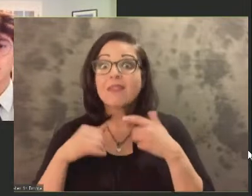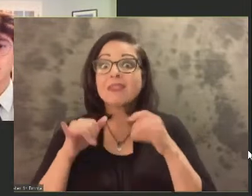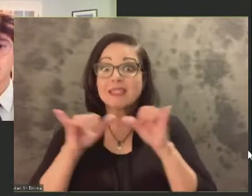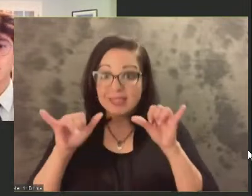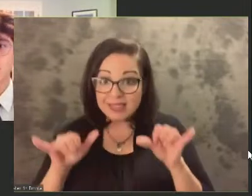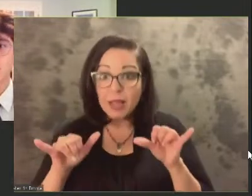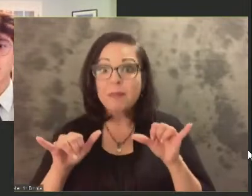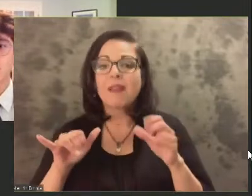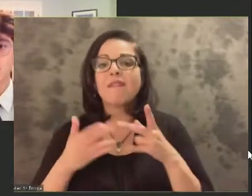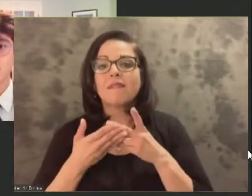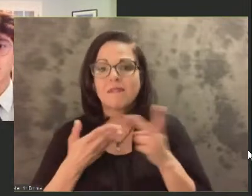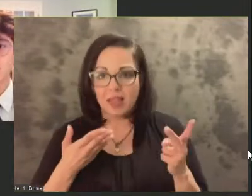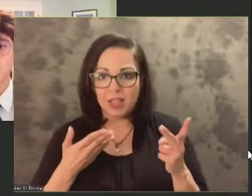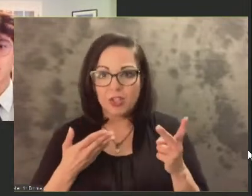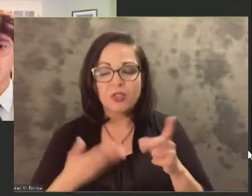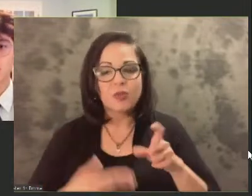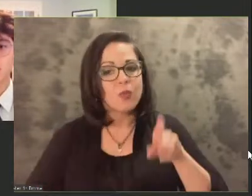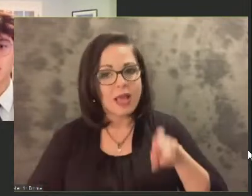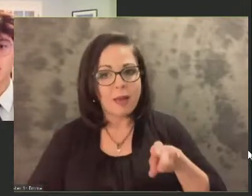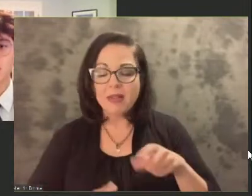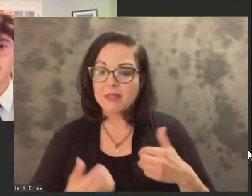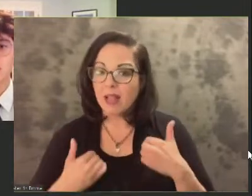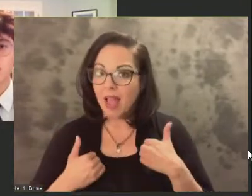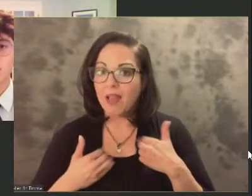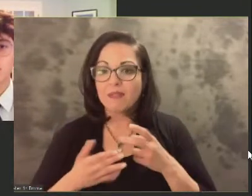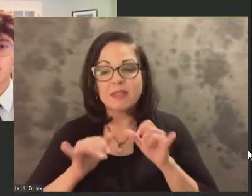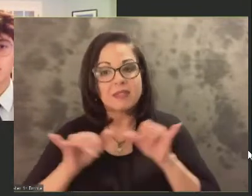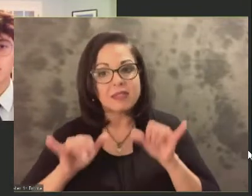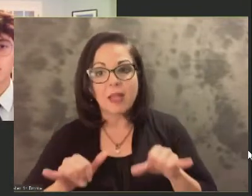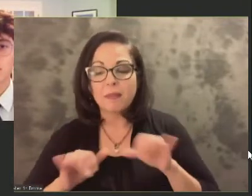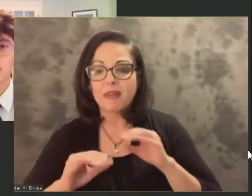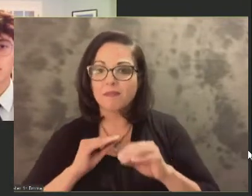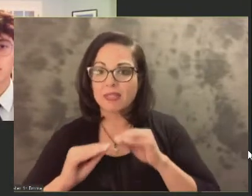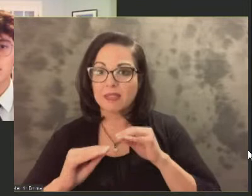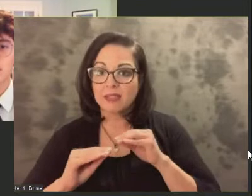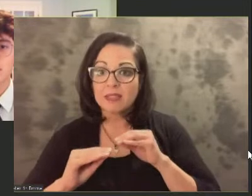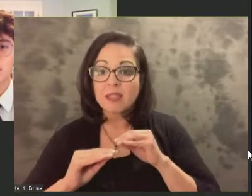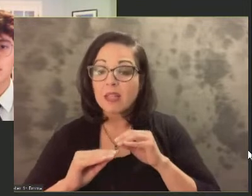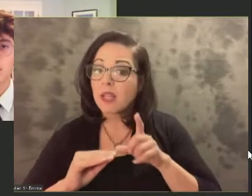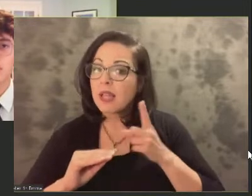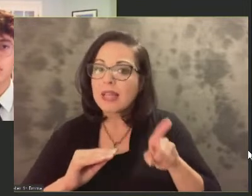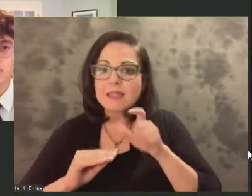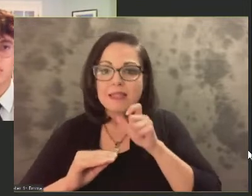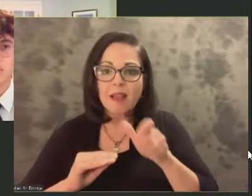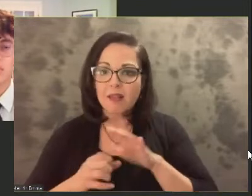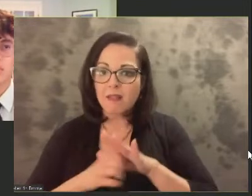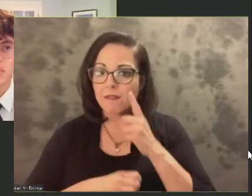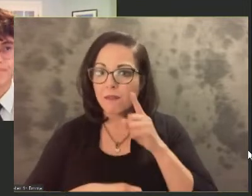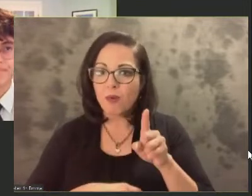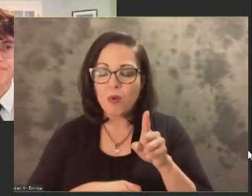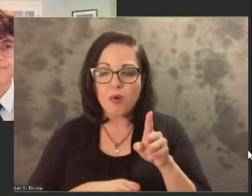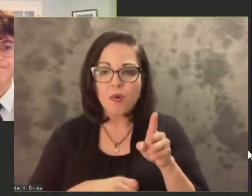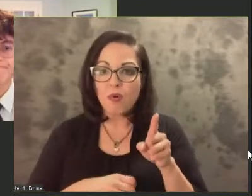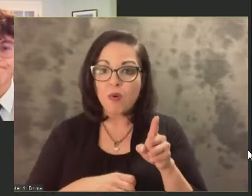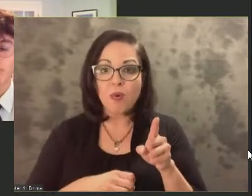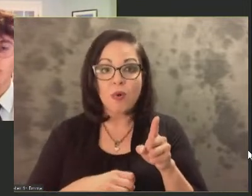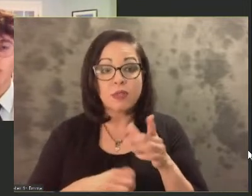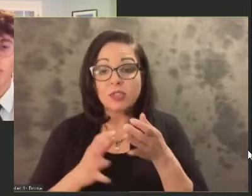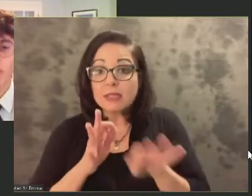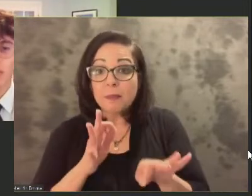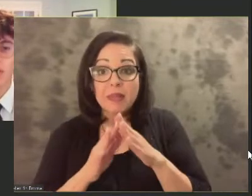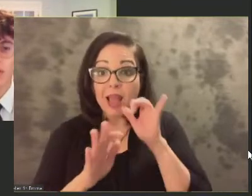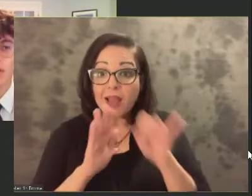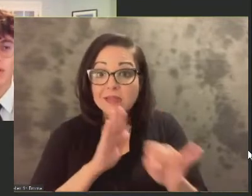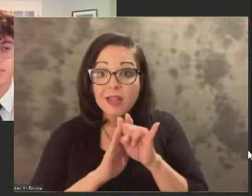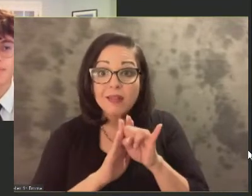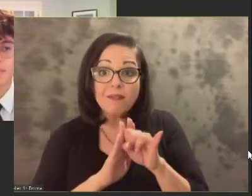failures. We have to have systemic fixes. It is not enough to simply